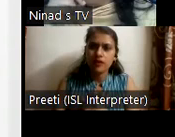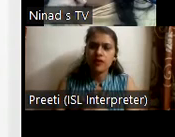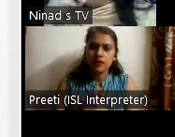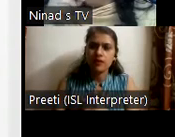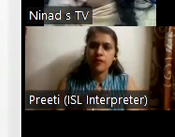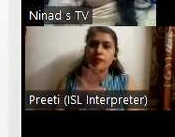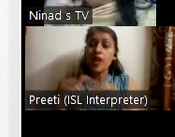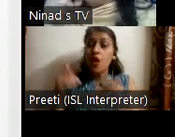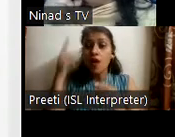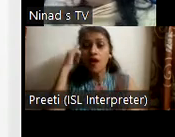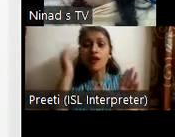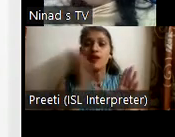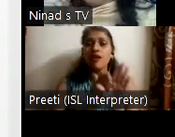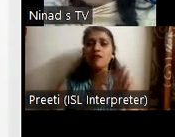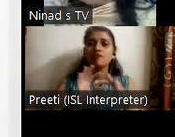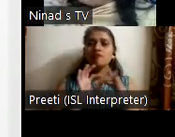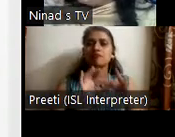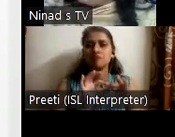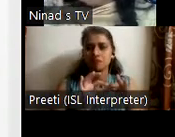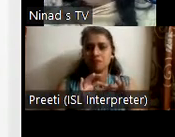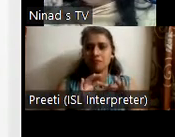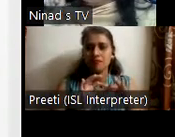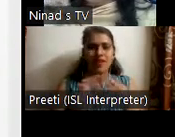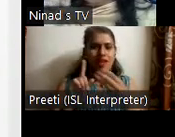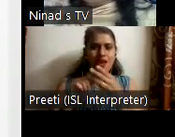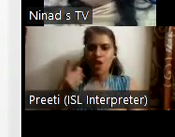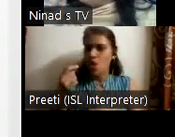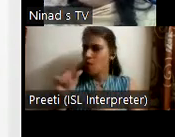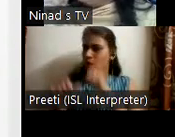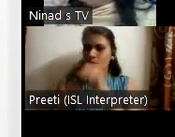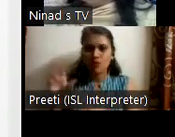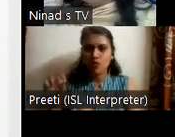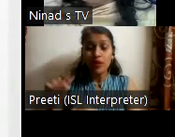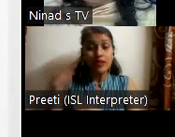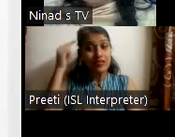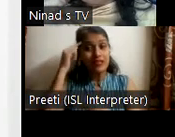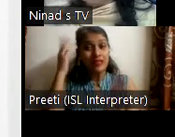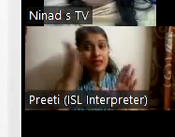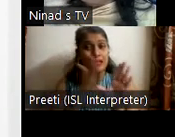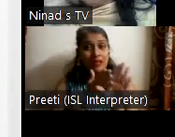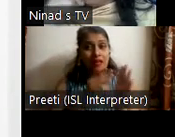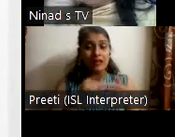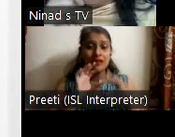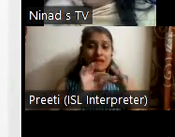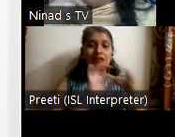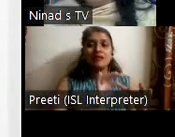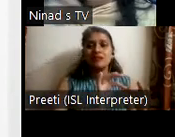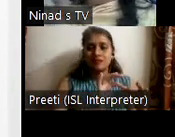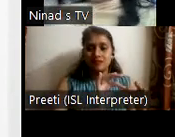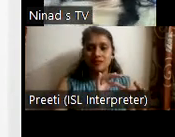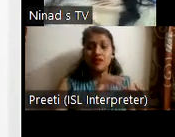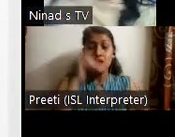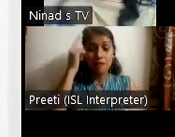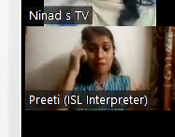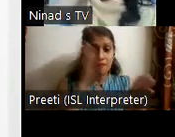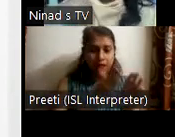basically a psychological process. It's not an economic process, but it's a psychological process, and how one can actually break this